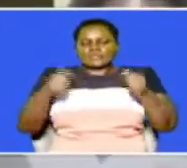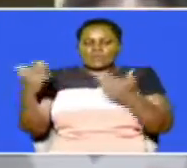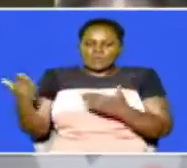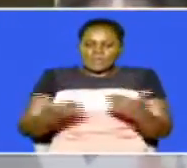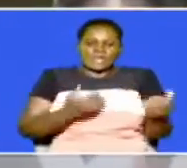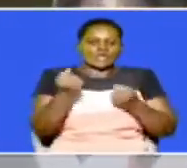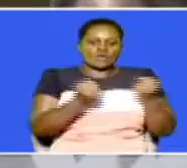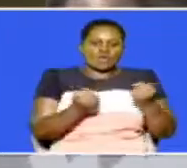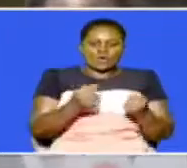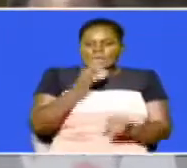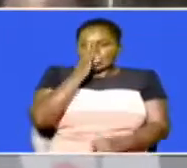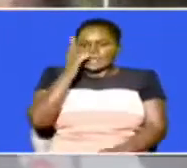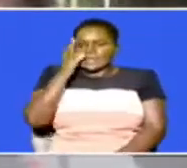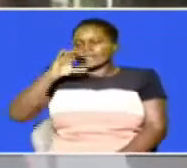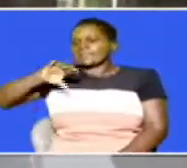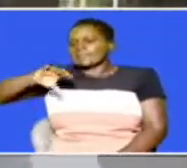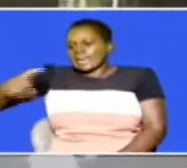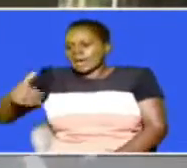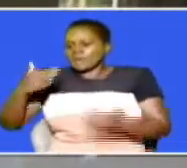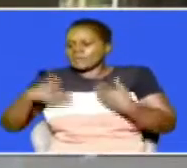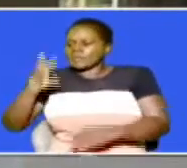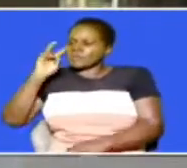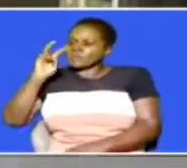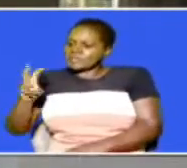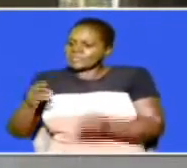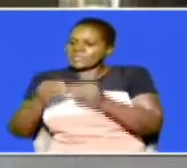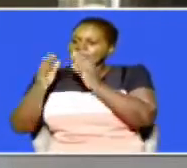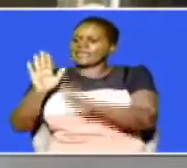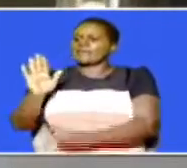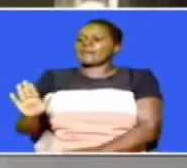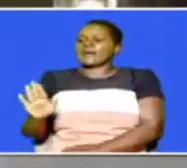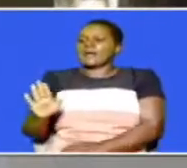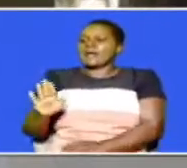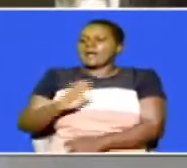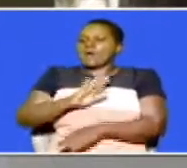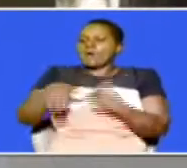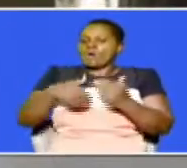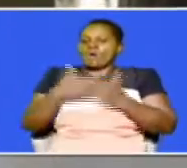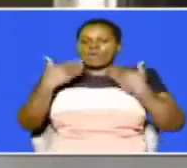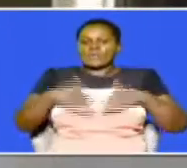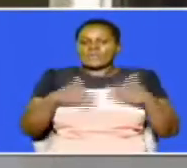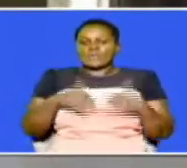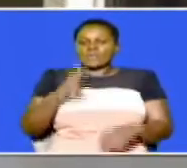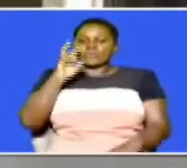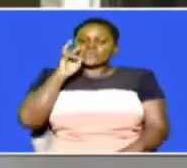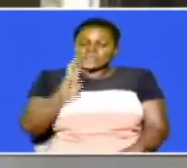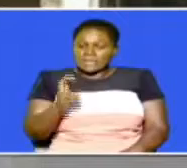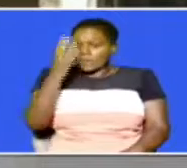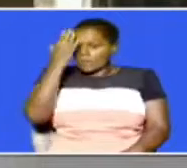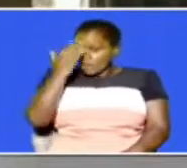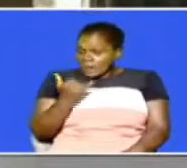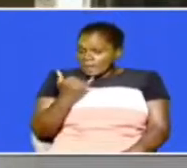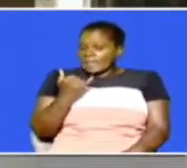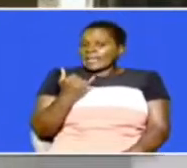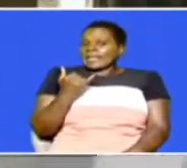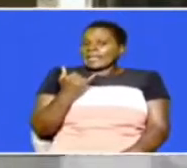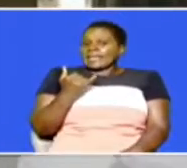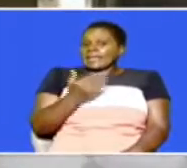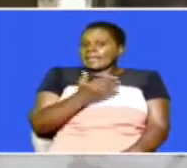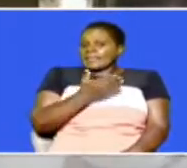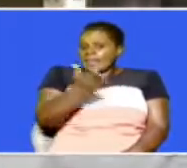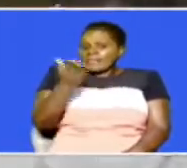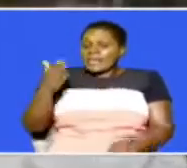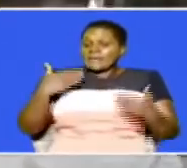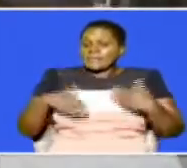barabara, waleta Nyeri town, watu waone kiongozi wao, na watu hapa Othaya pia waweze kumuona, kwa sababu kuna watu wako hapa